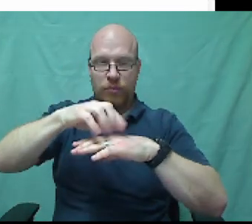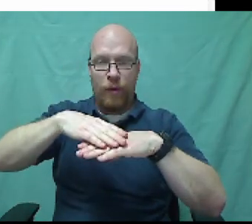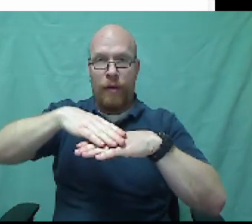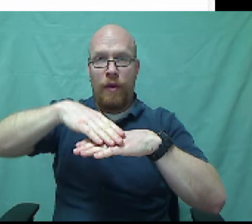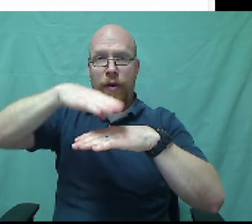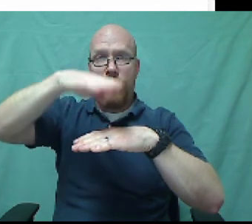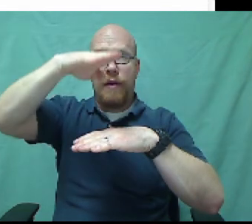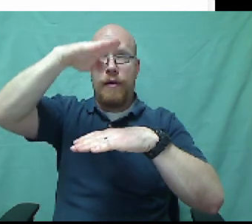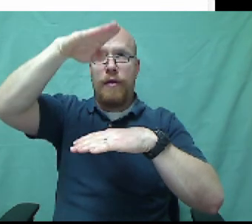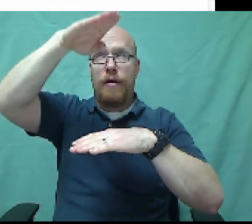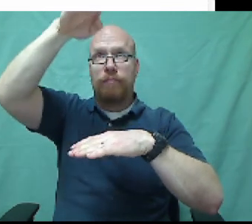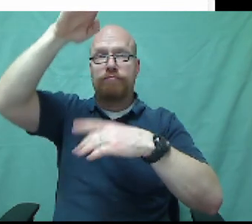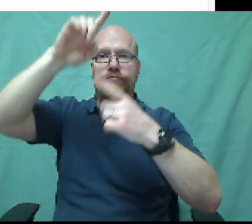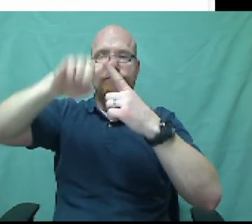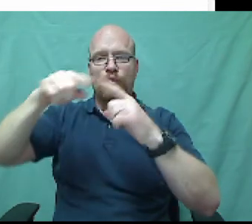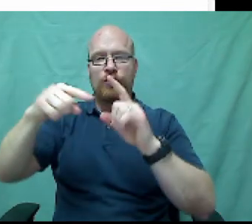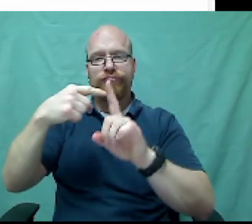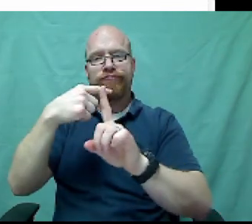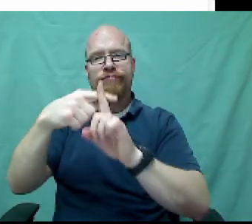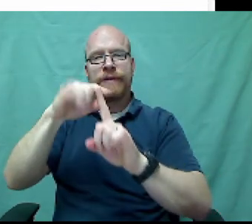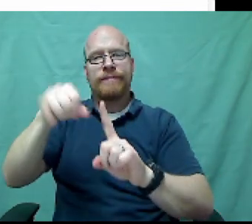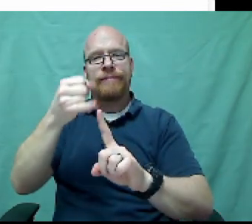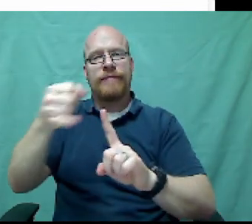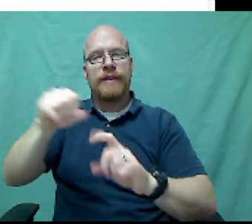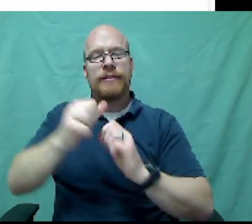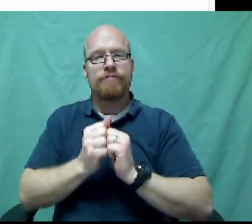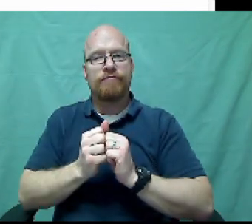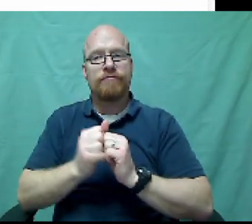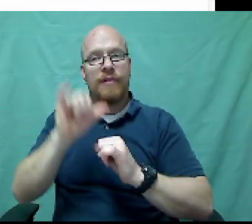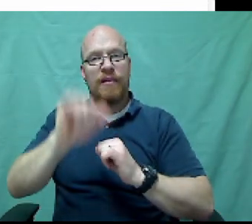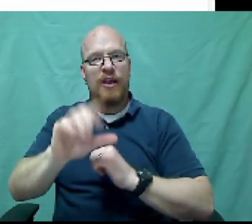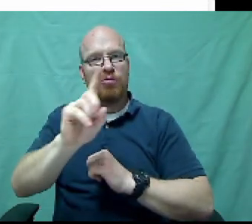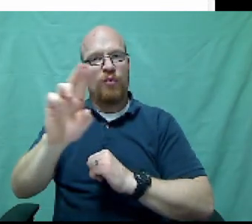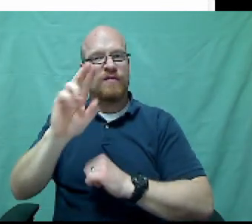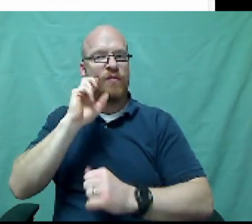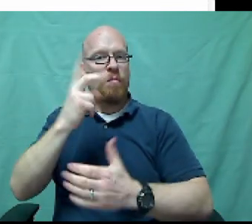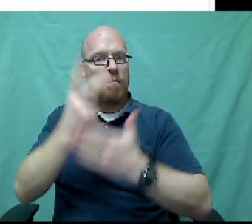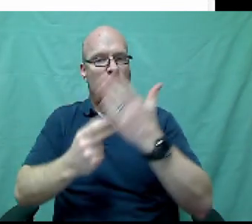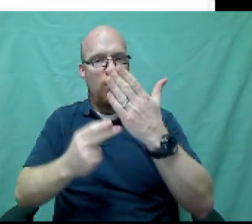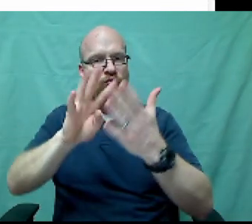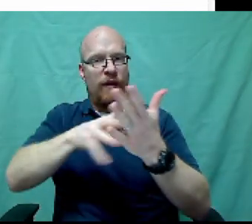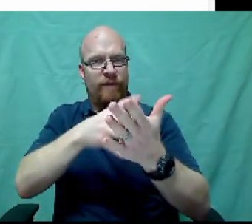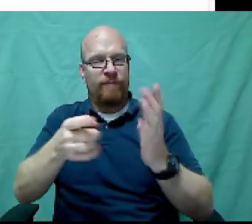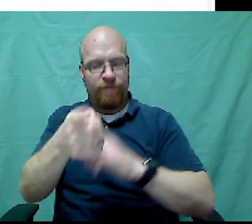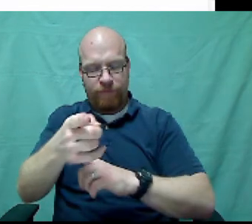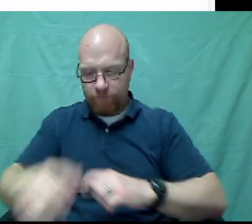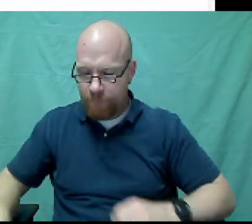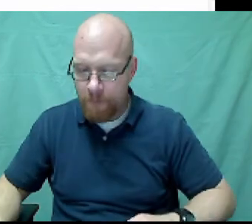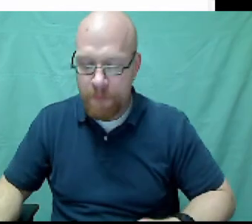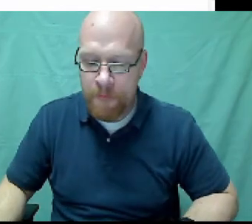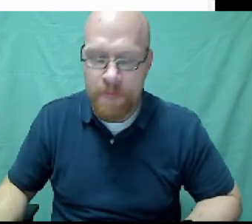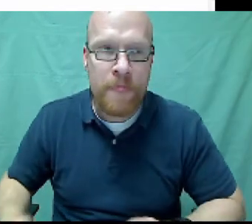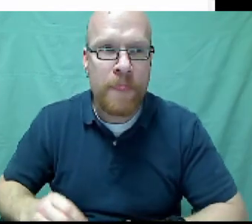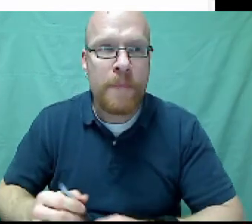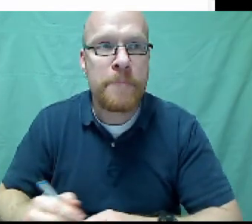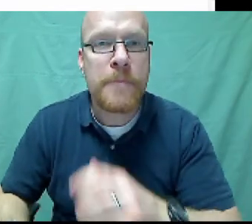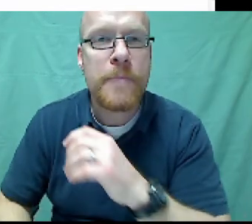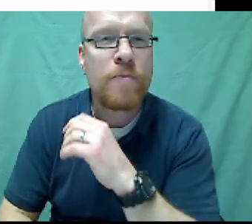y equals -5 and up to infinity. That's our domain or range for that graph.